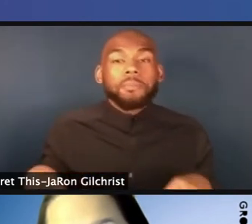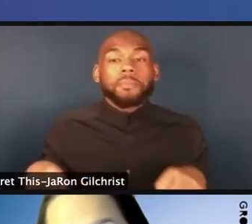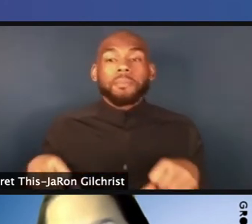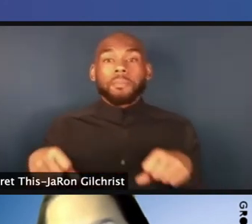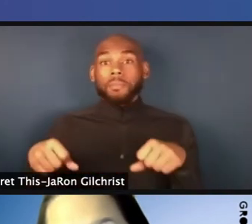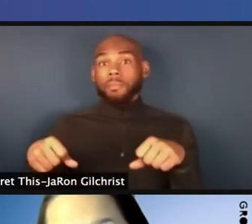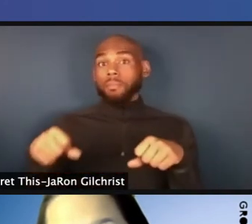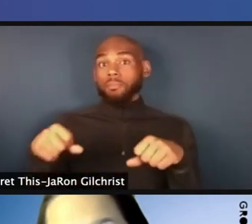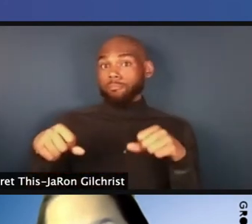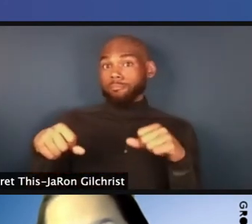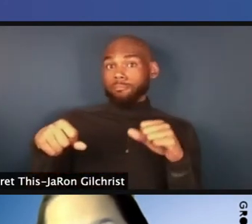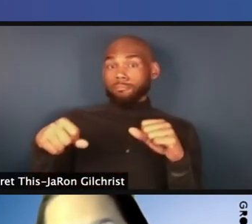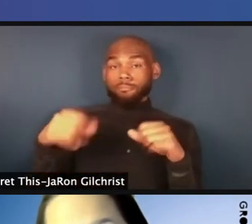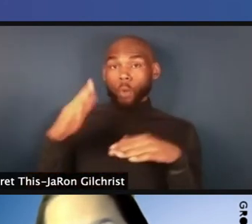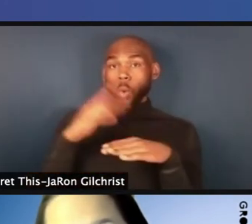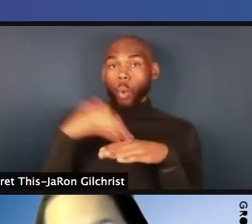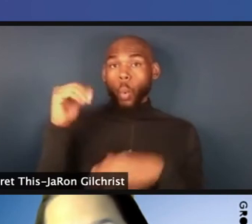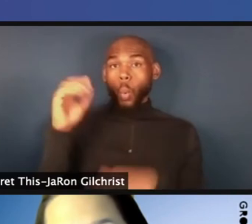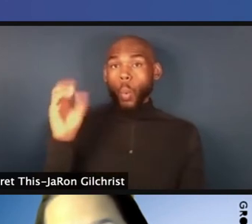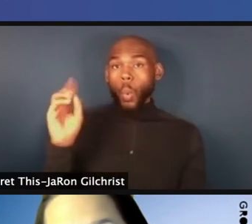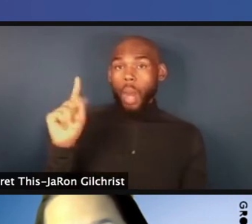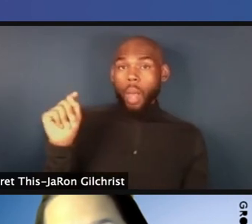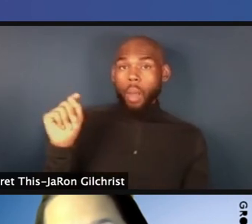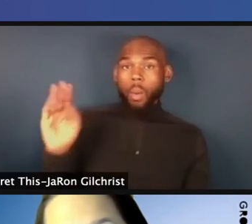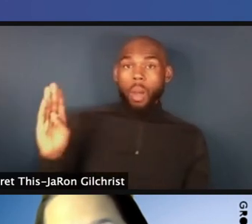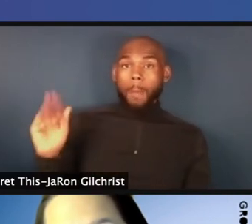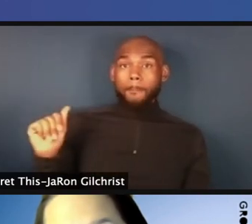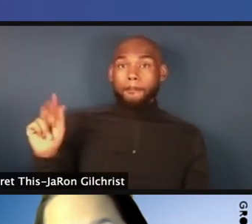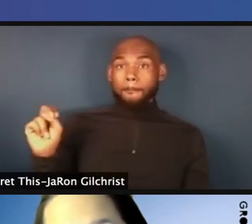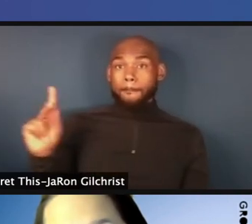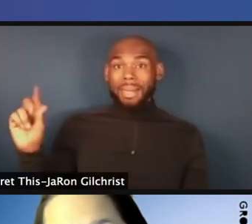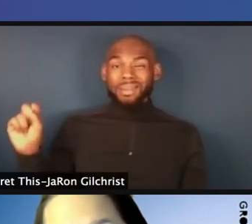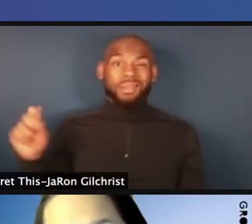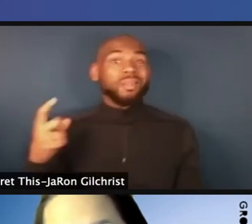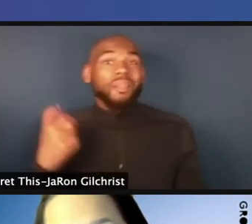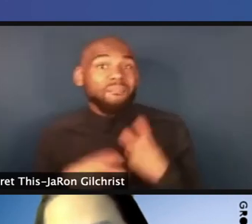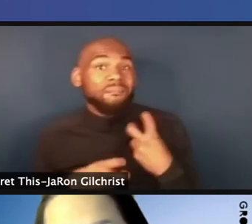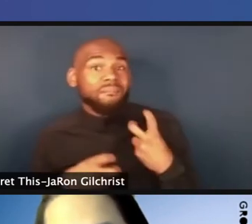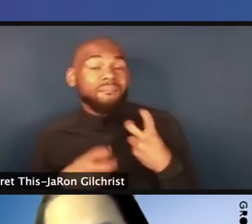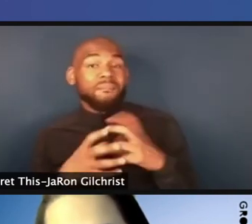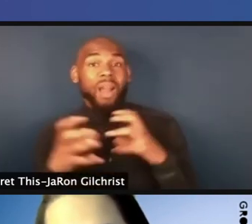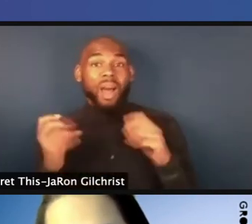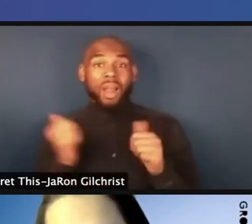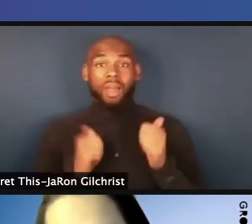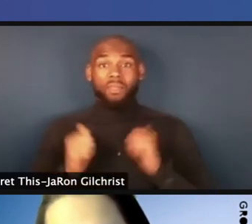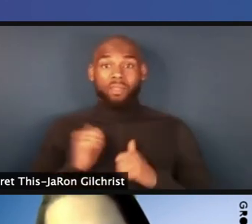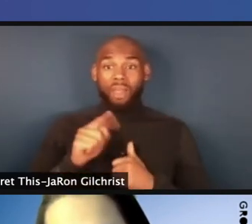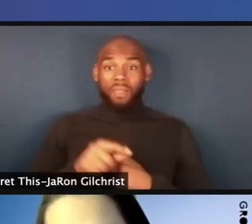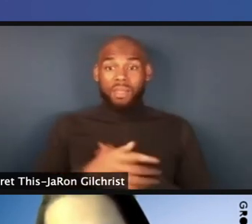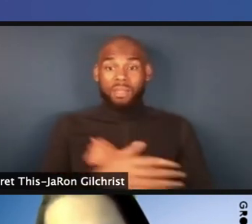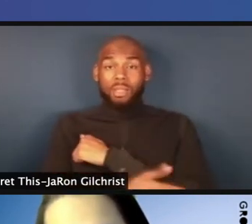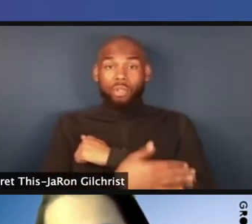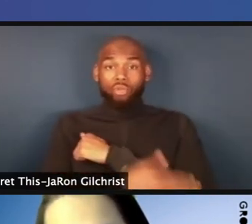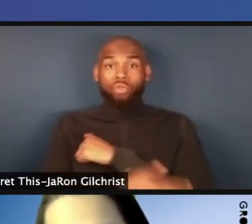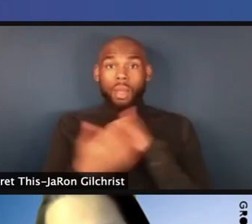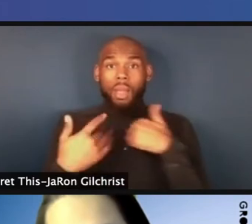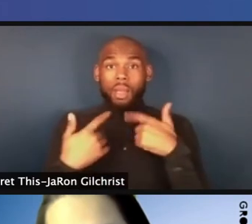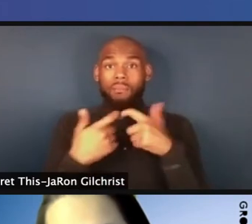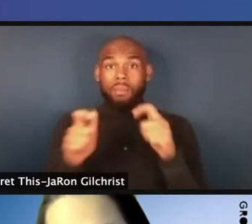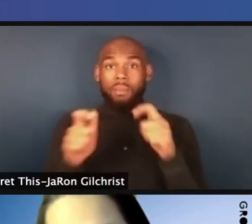banks that, I mean, and this is a bit tough, because I think a lot of theaters in this country have major